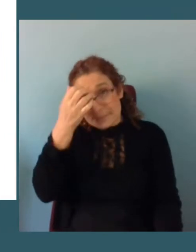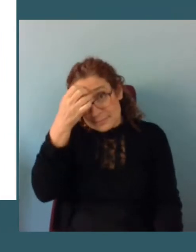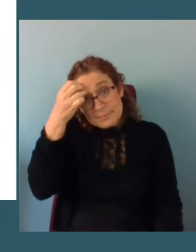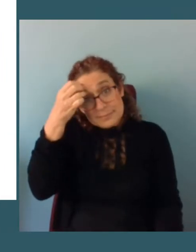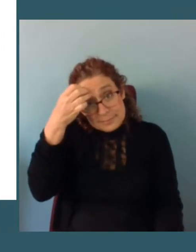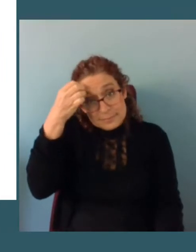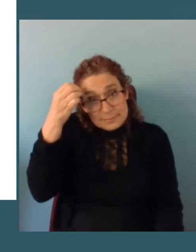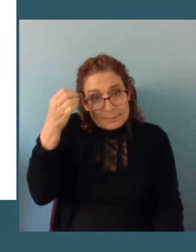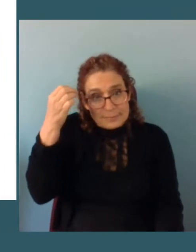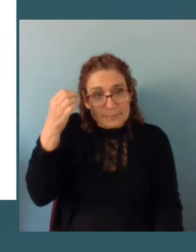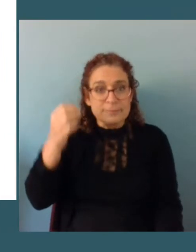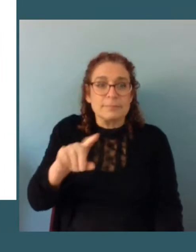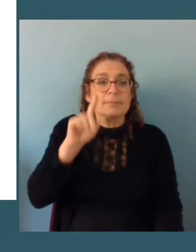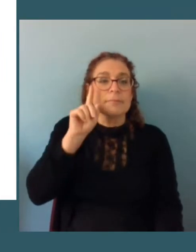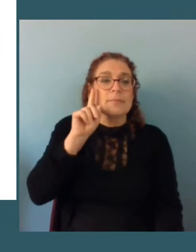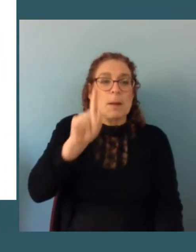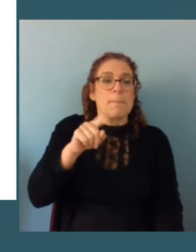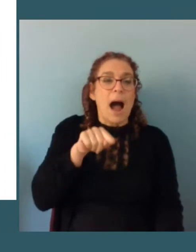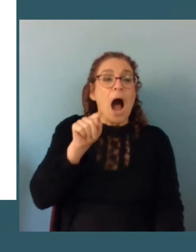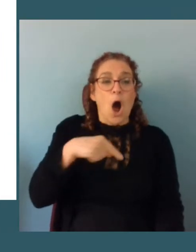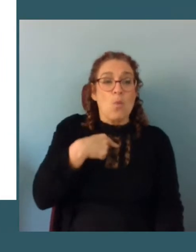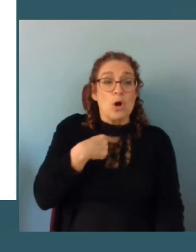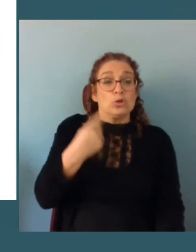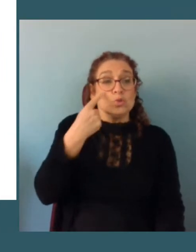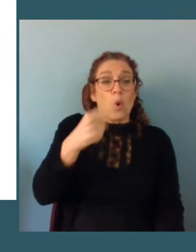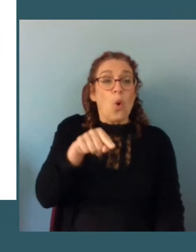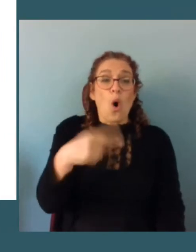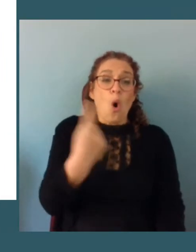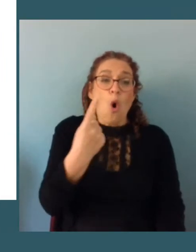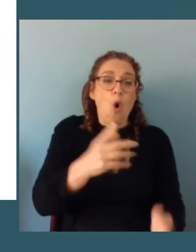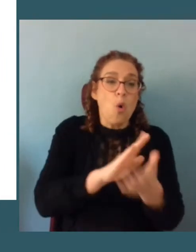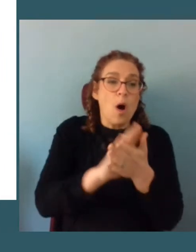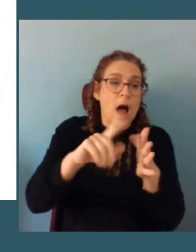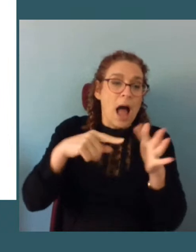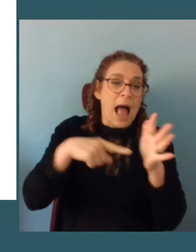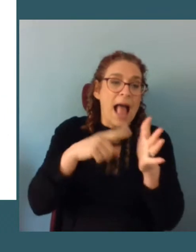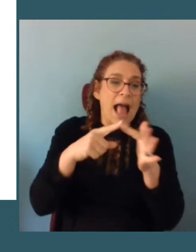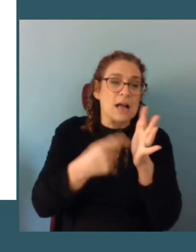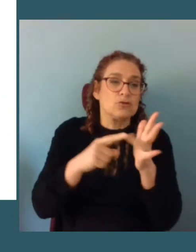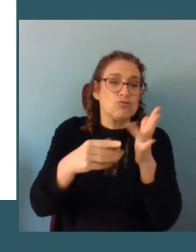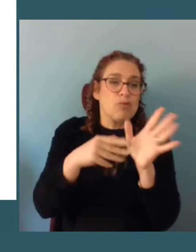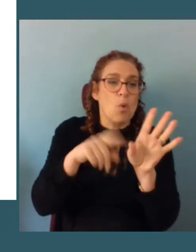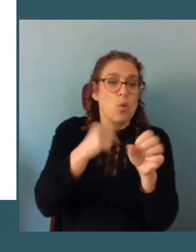in heterozygous individuals, so these were protected.